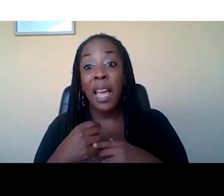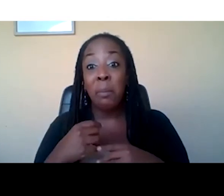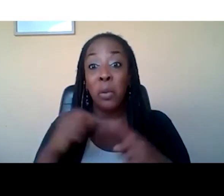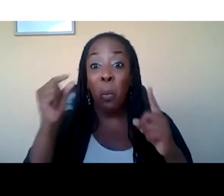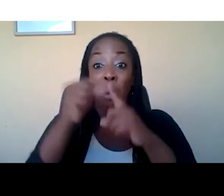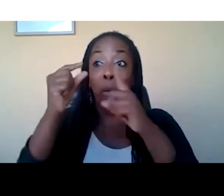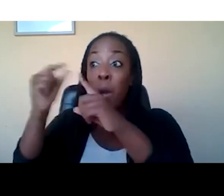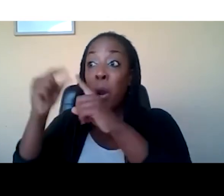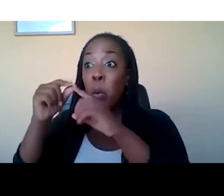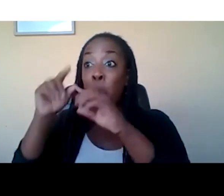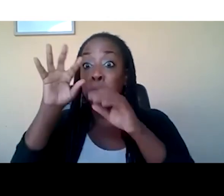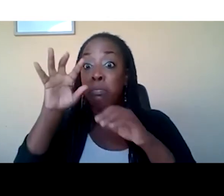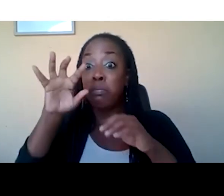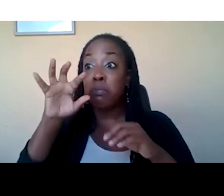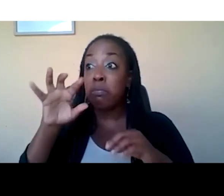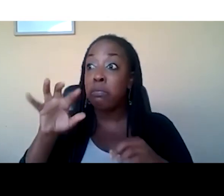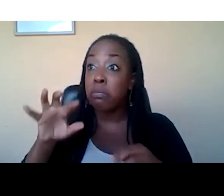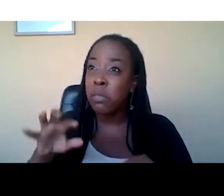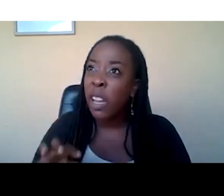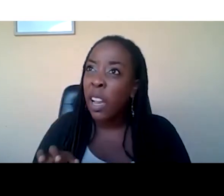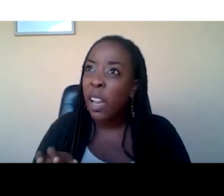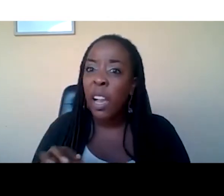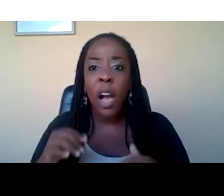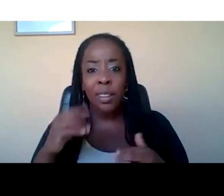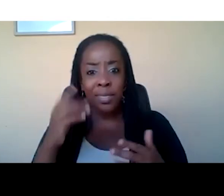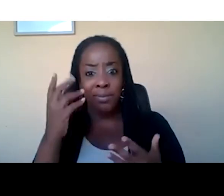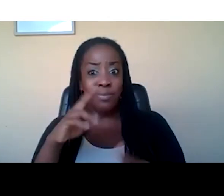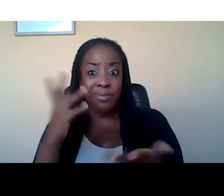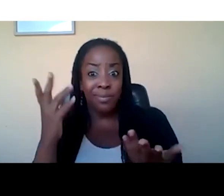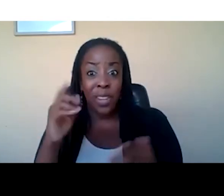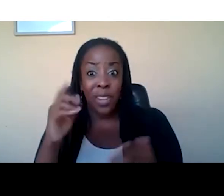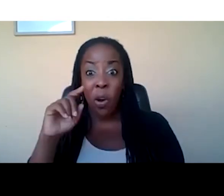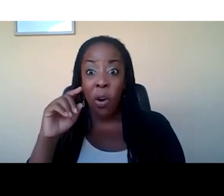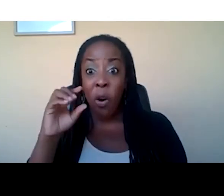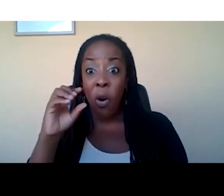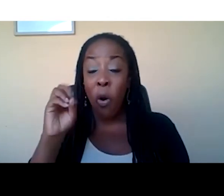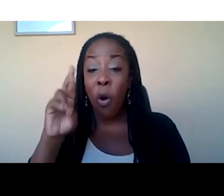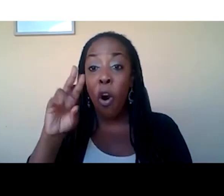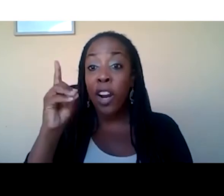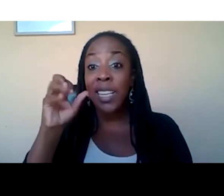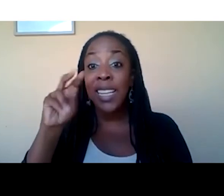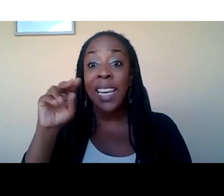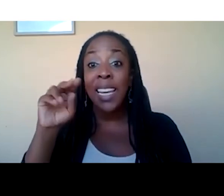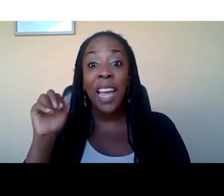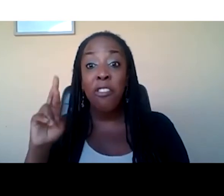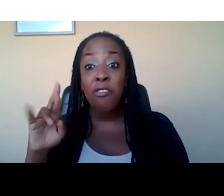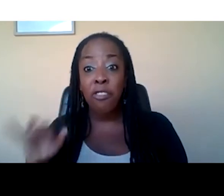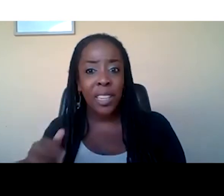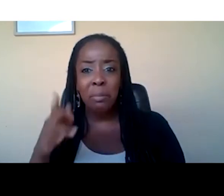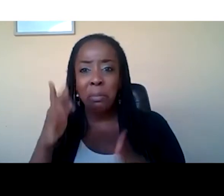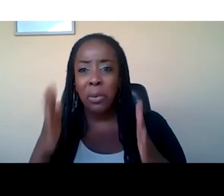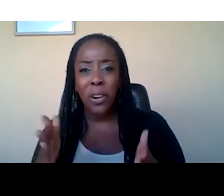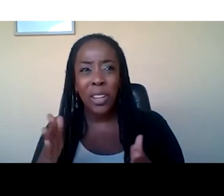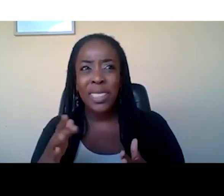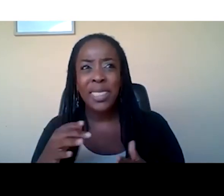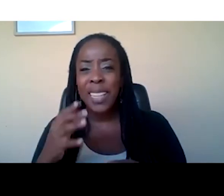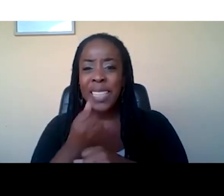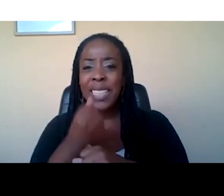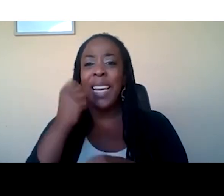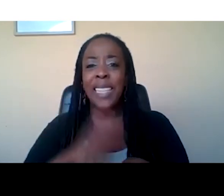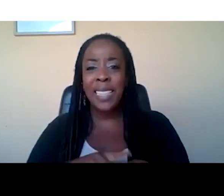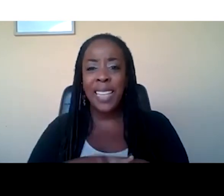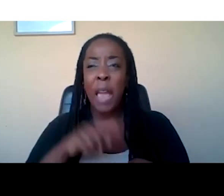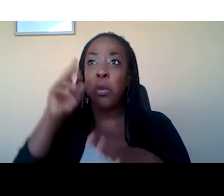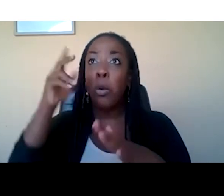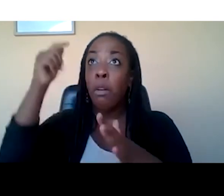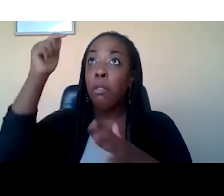our websites that the ordinary people either can't take the time or won't take the time to go on it and read it. So making it simple